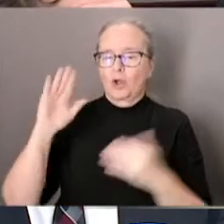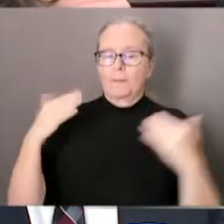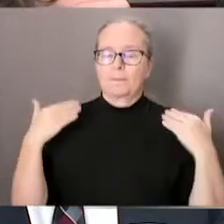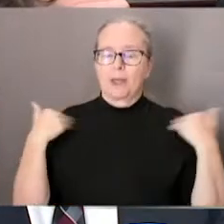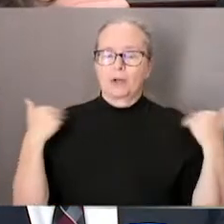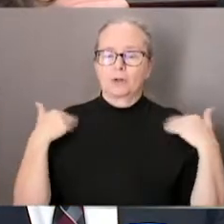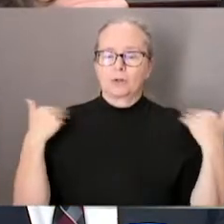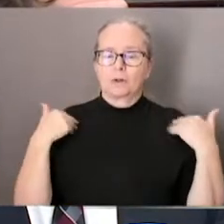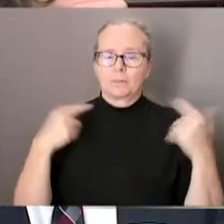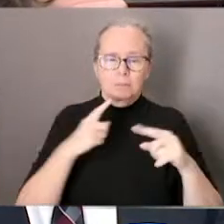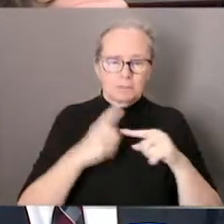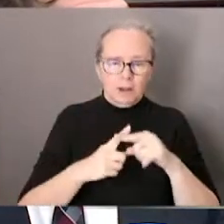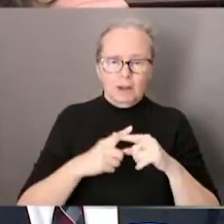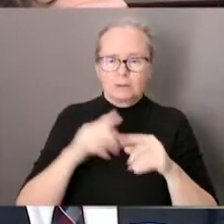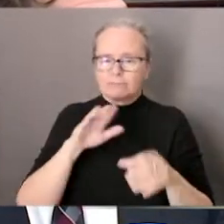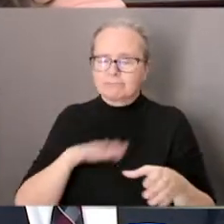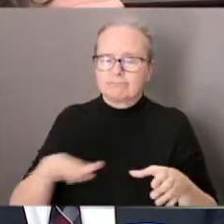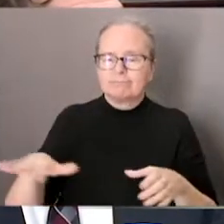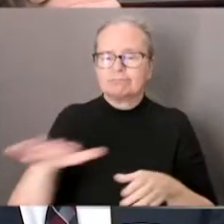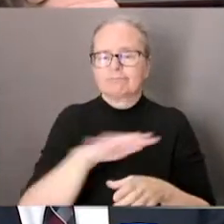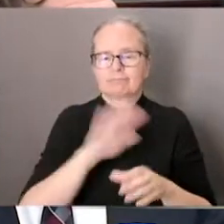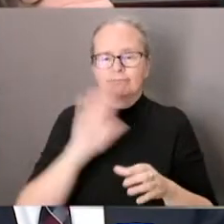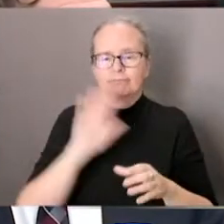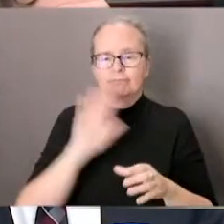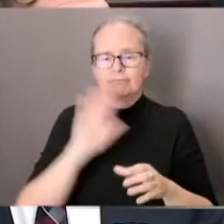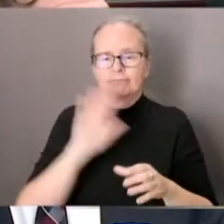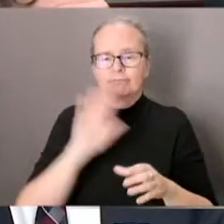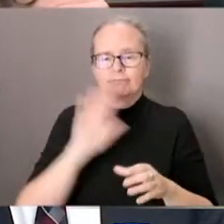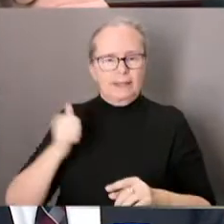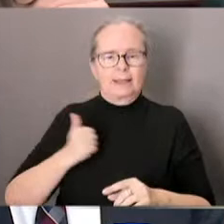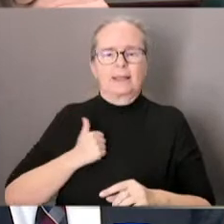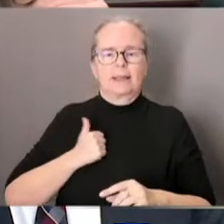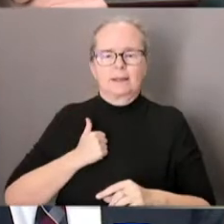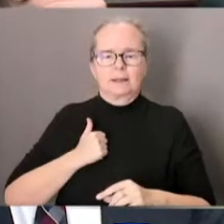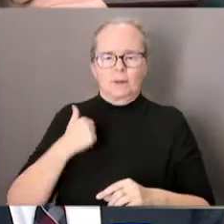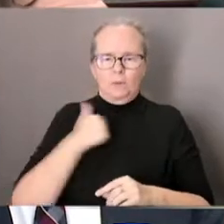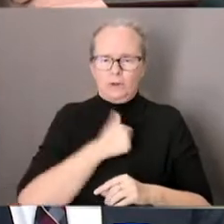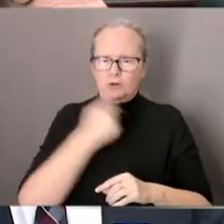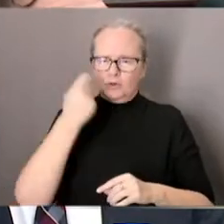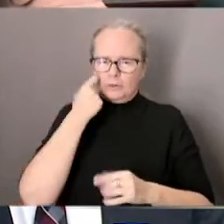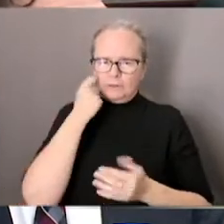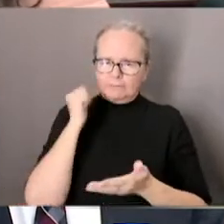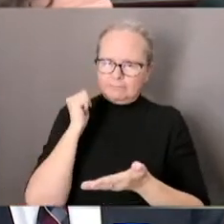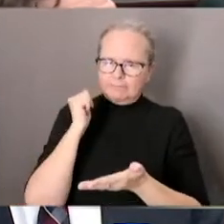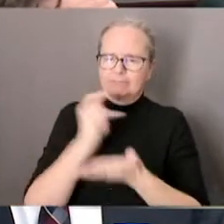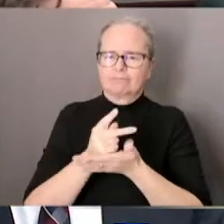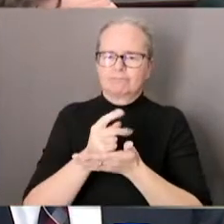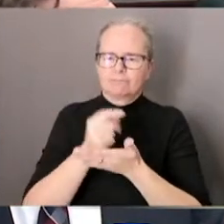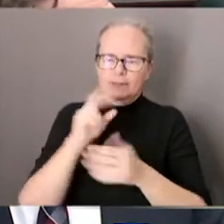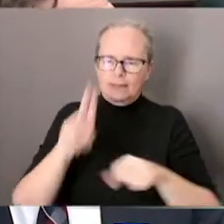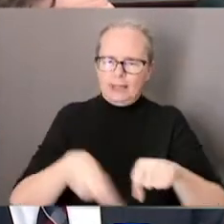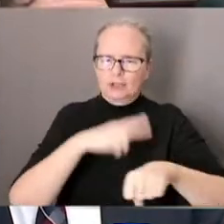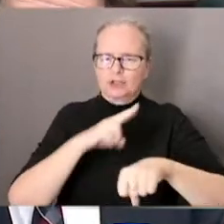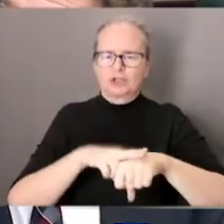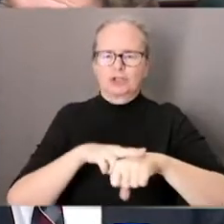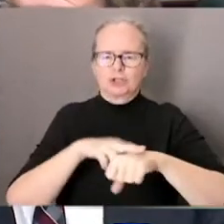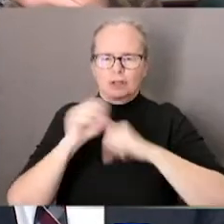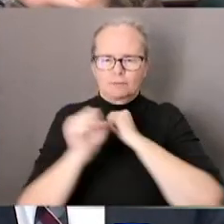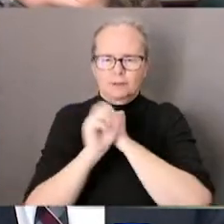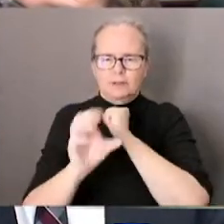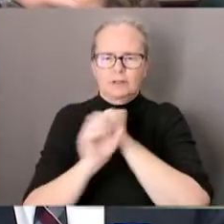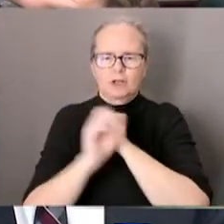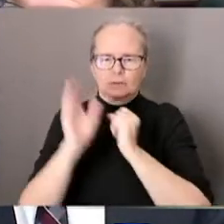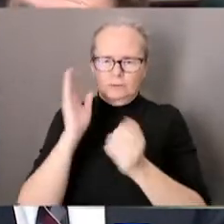recently endorsed the national action plan to end gender-based violence earlier today we discussed further